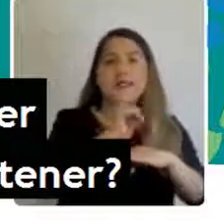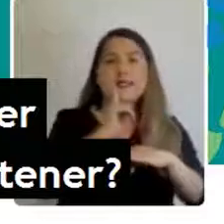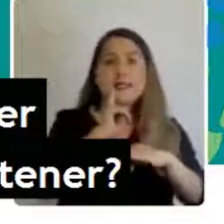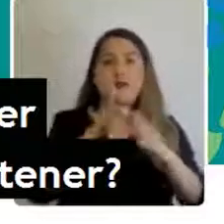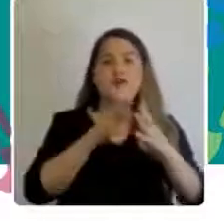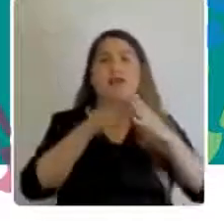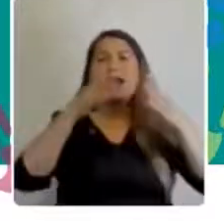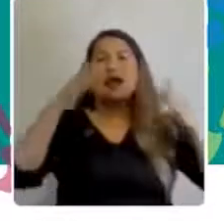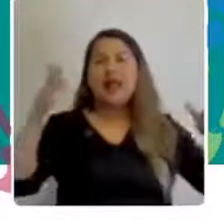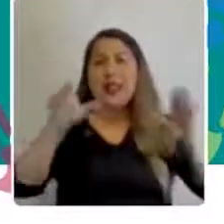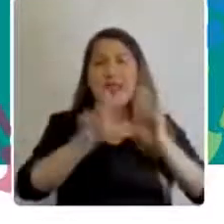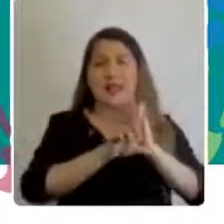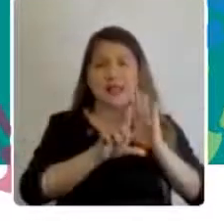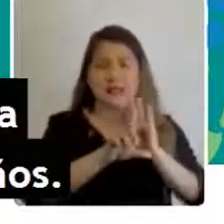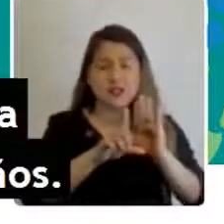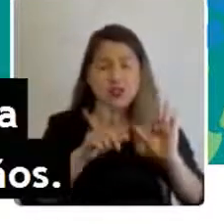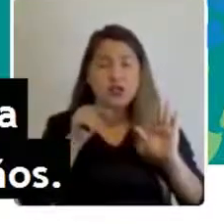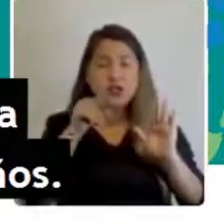mucho obtener?